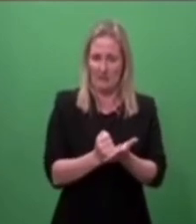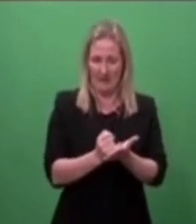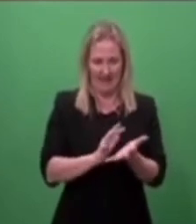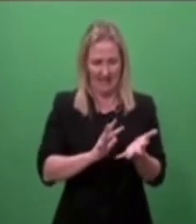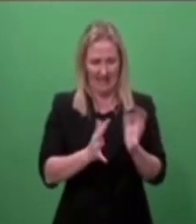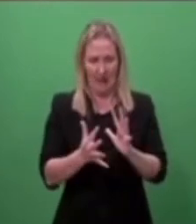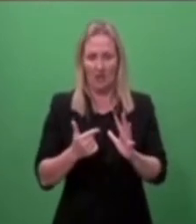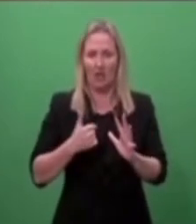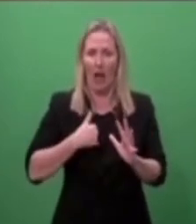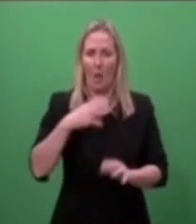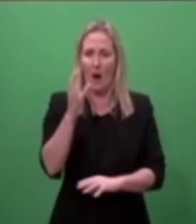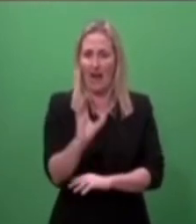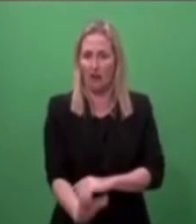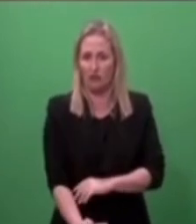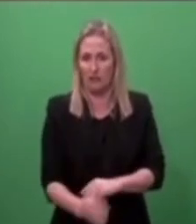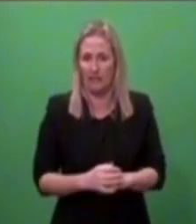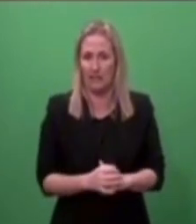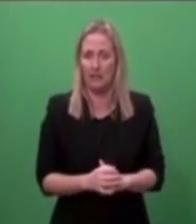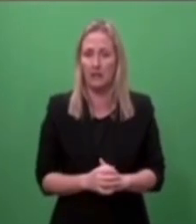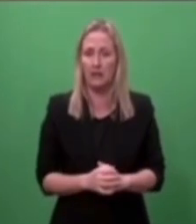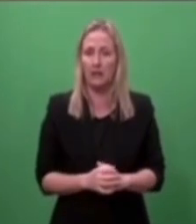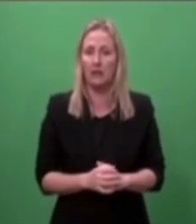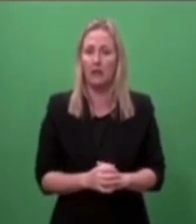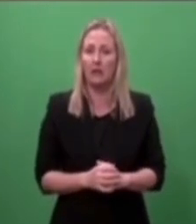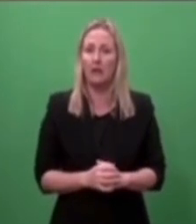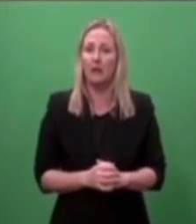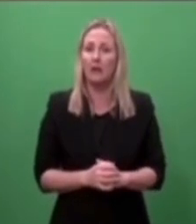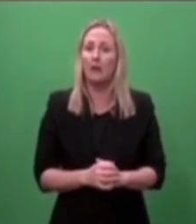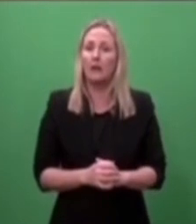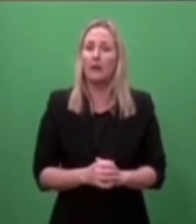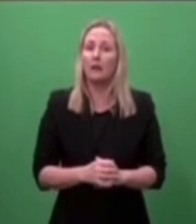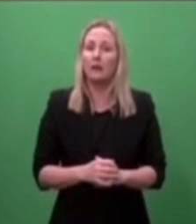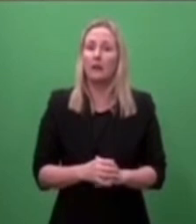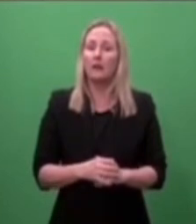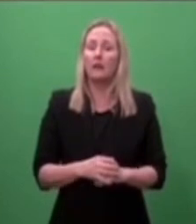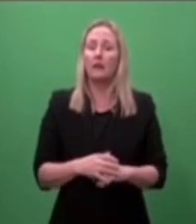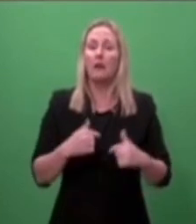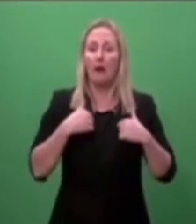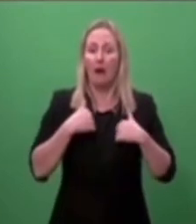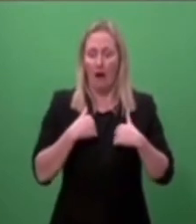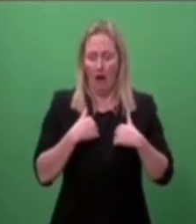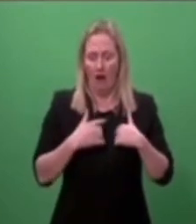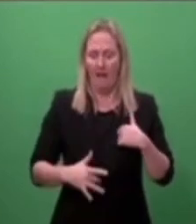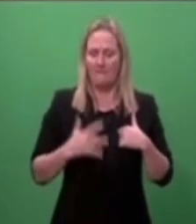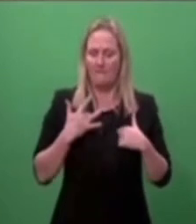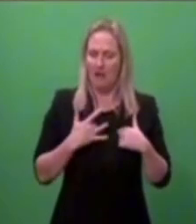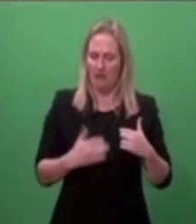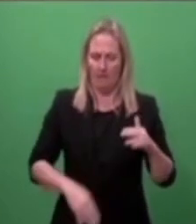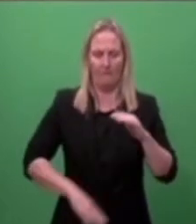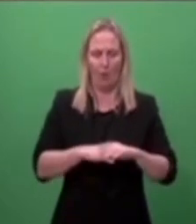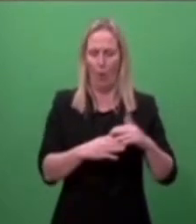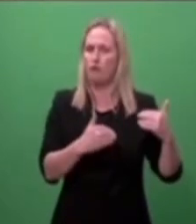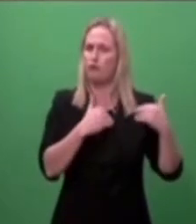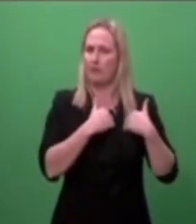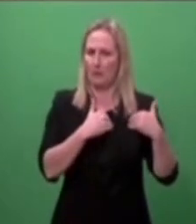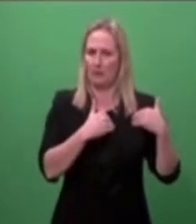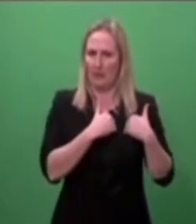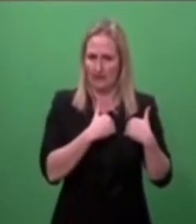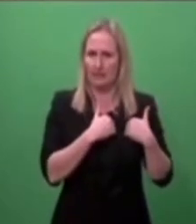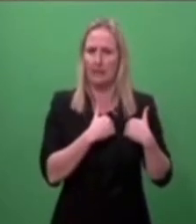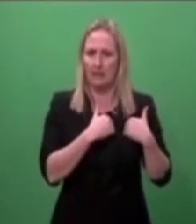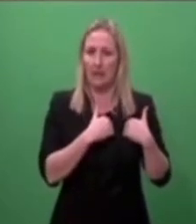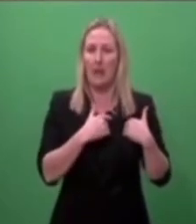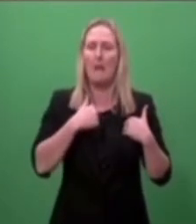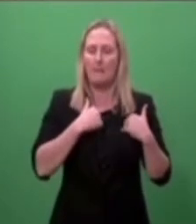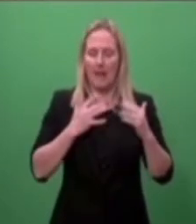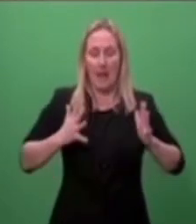inside. Because of this, I also feel an enormous level of responsibility to be a strong